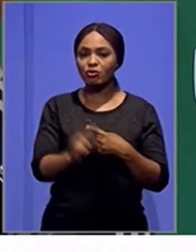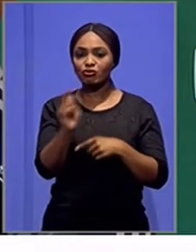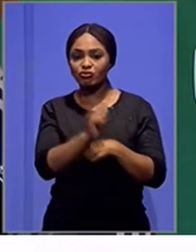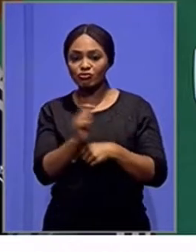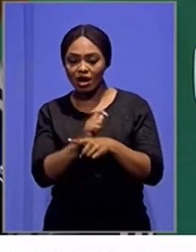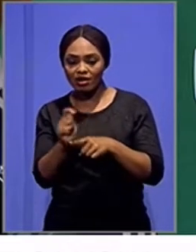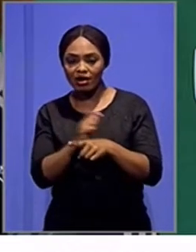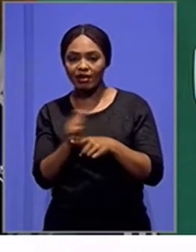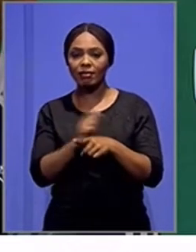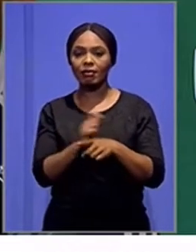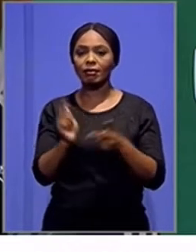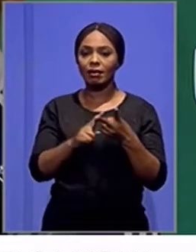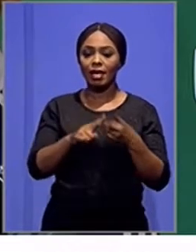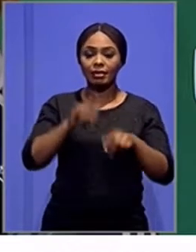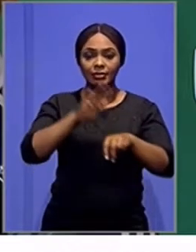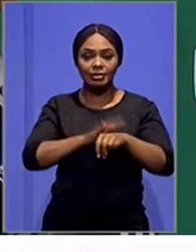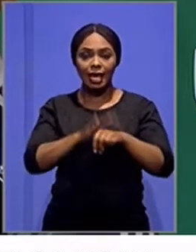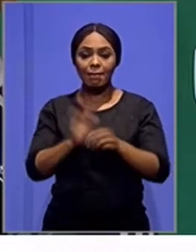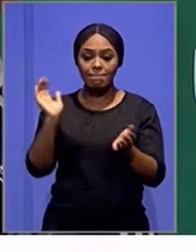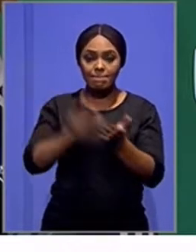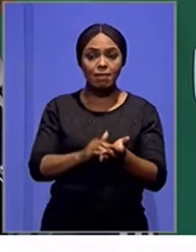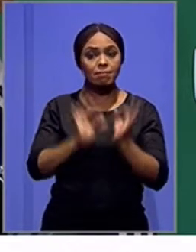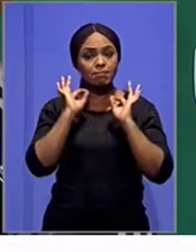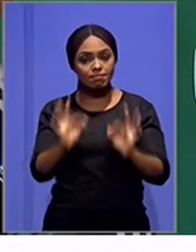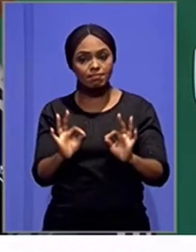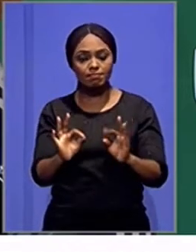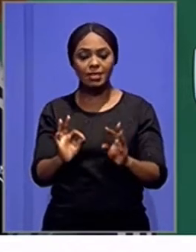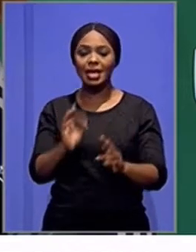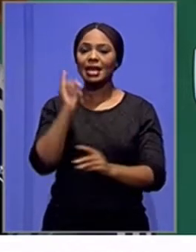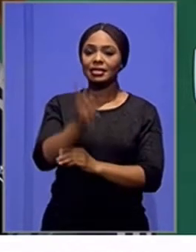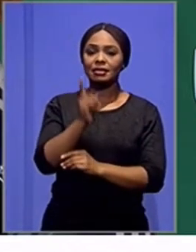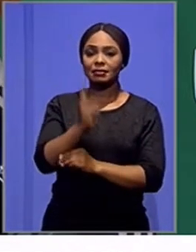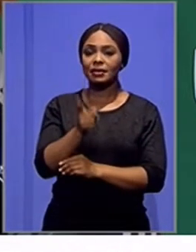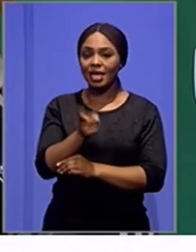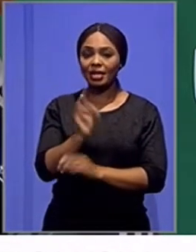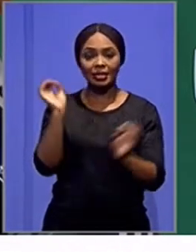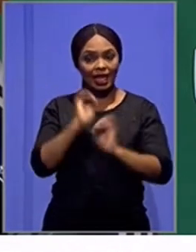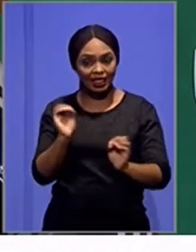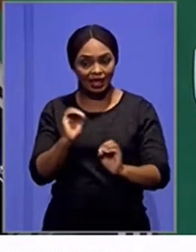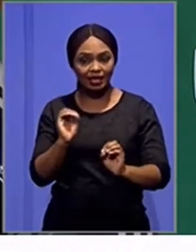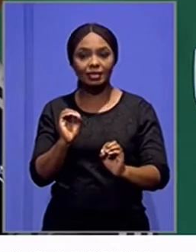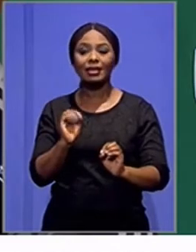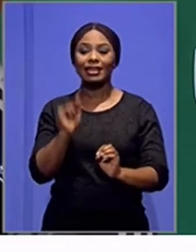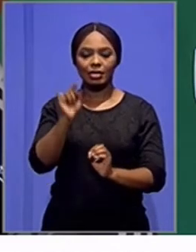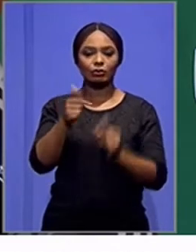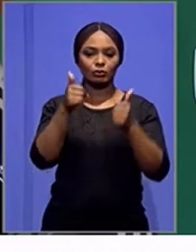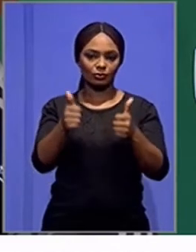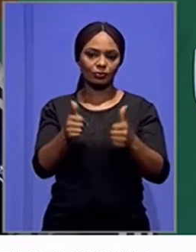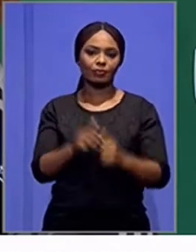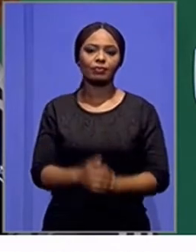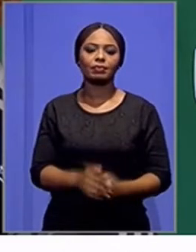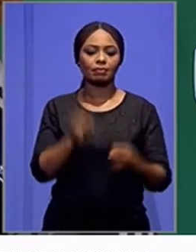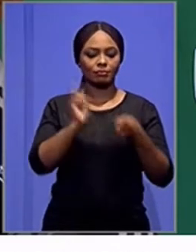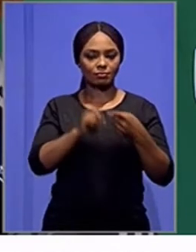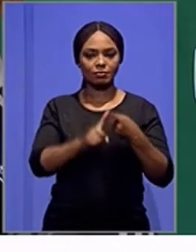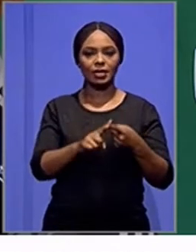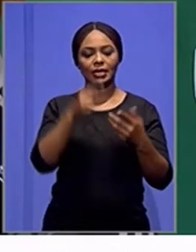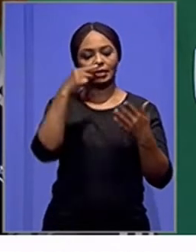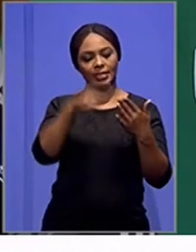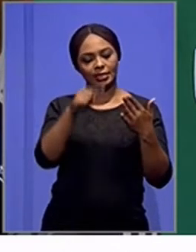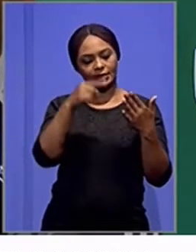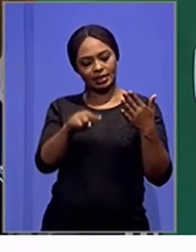training and not having disciplinary issues that takes you out of selection? Number one, tick, box, tick, box,